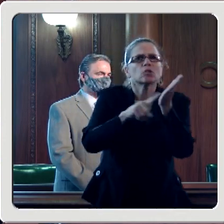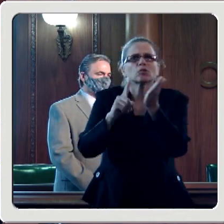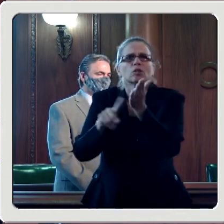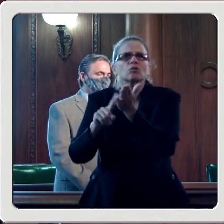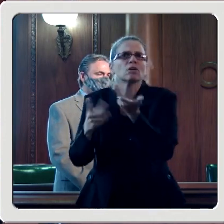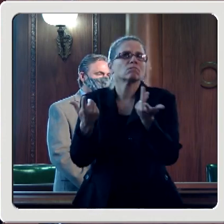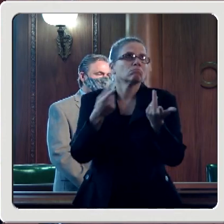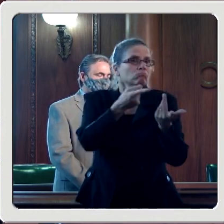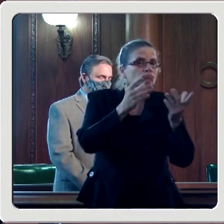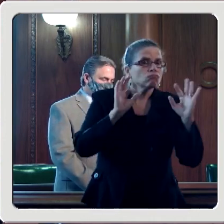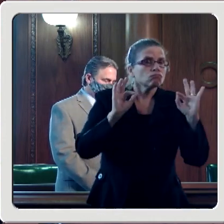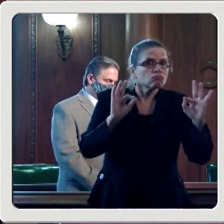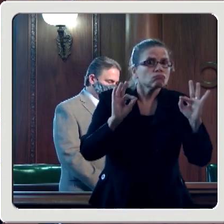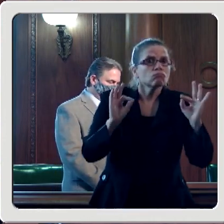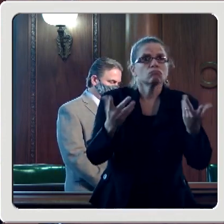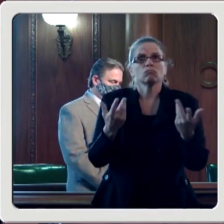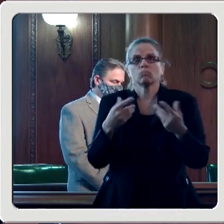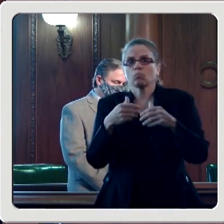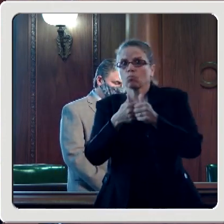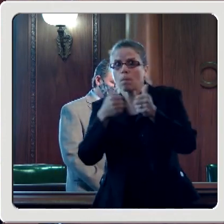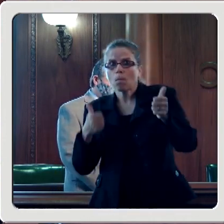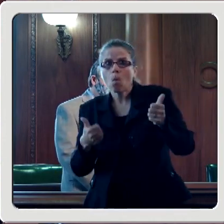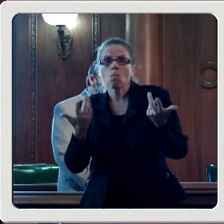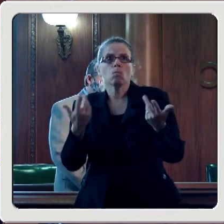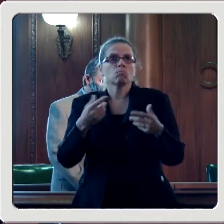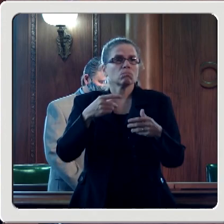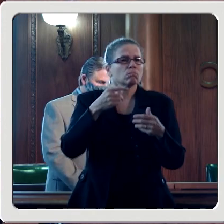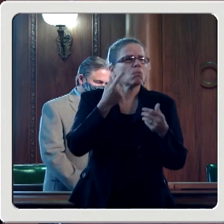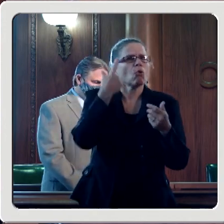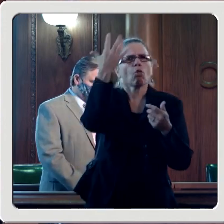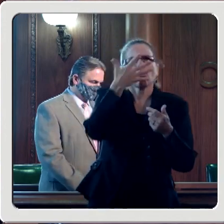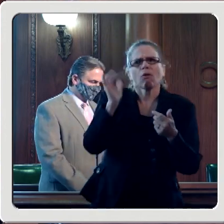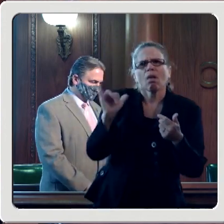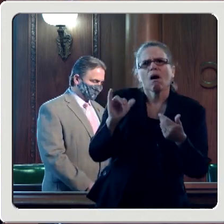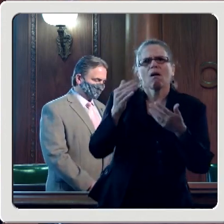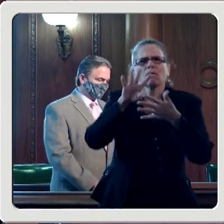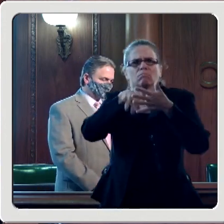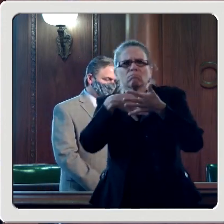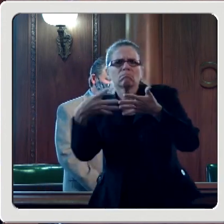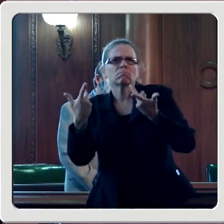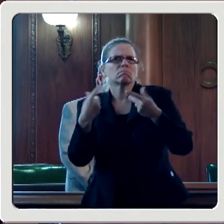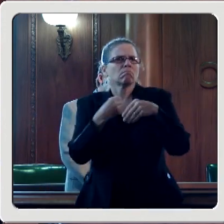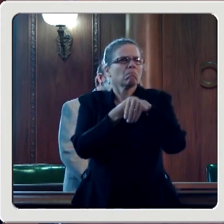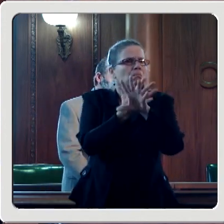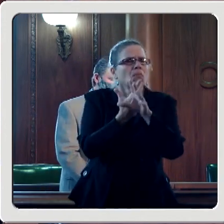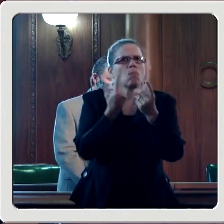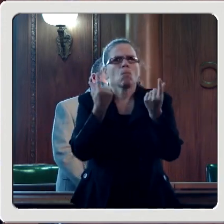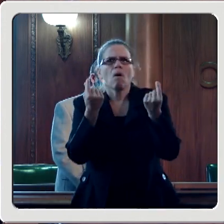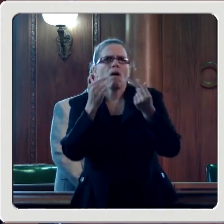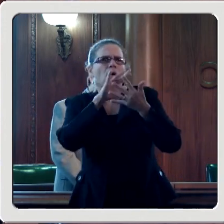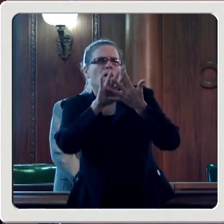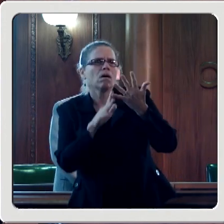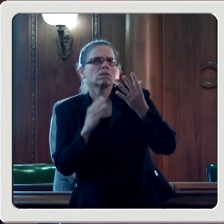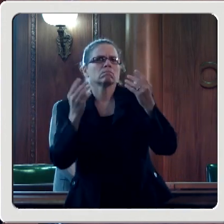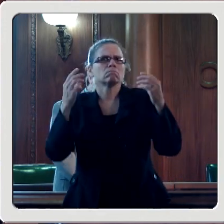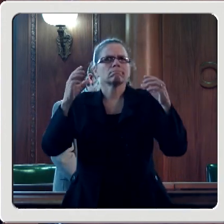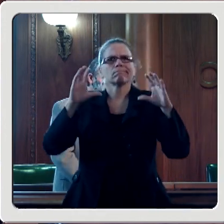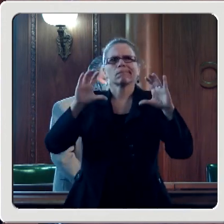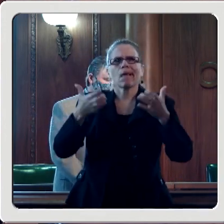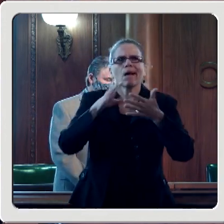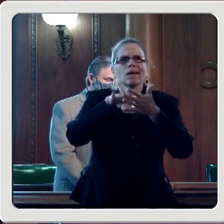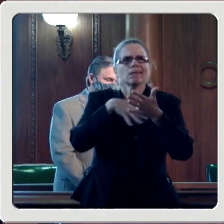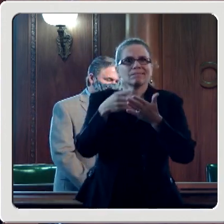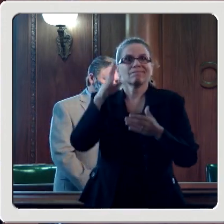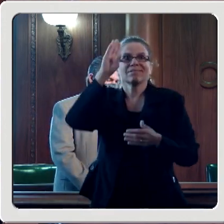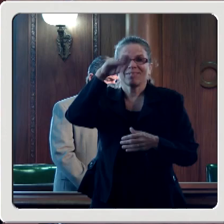and what they can expect for the students. Again, our remote plan is a robust plan. It's a full day of instruction and student